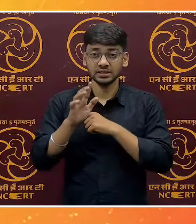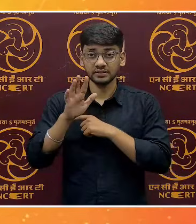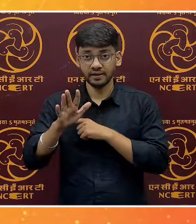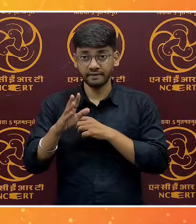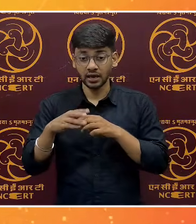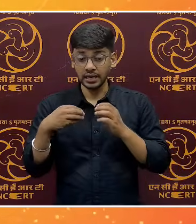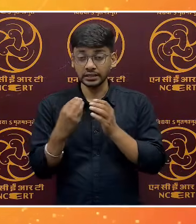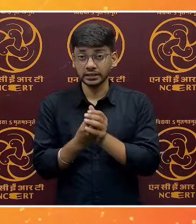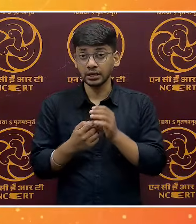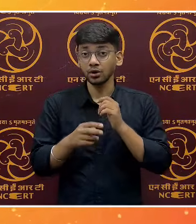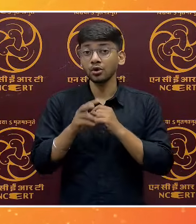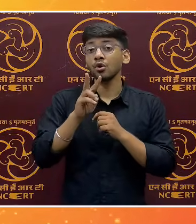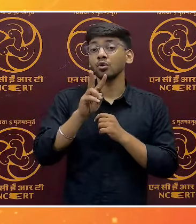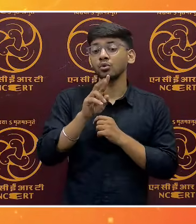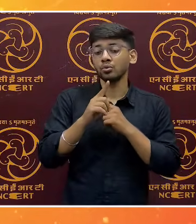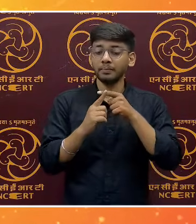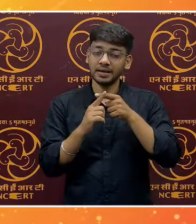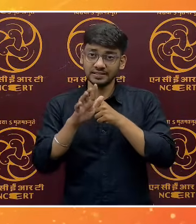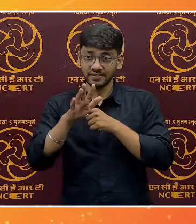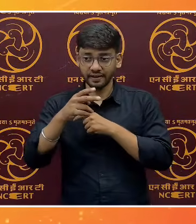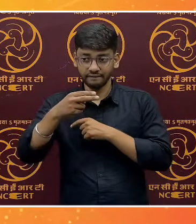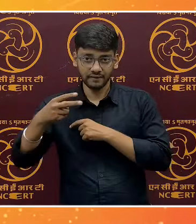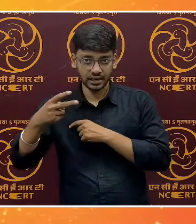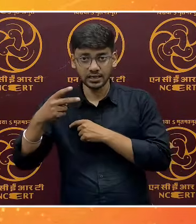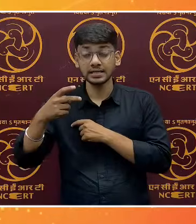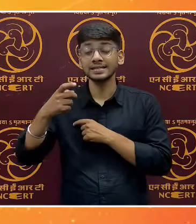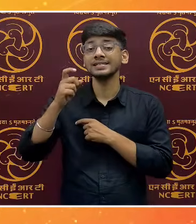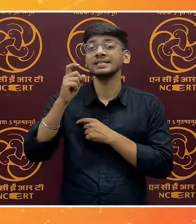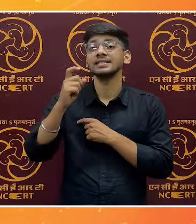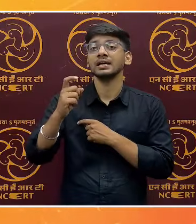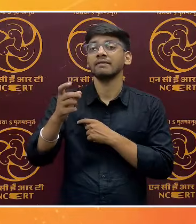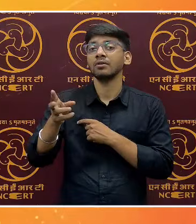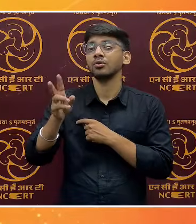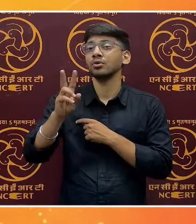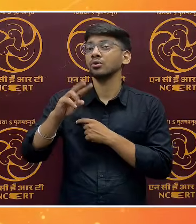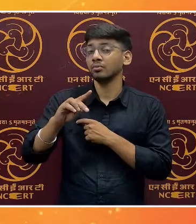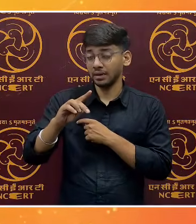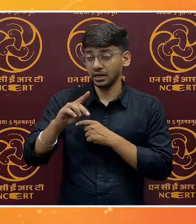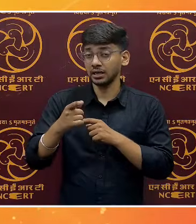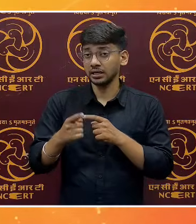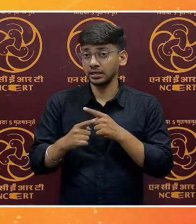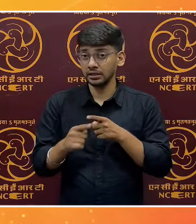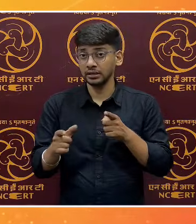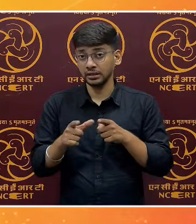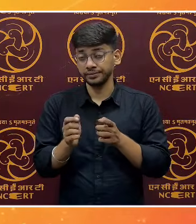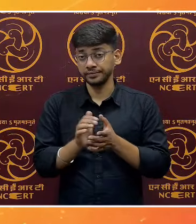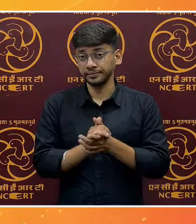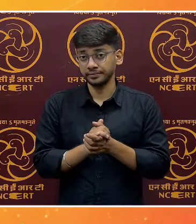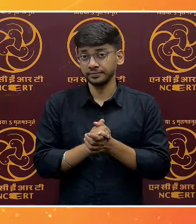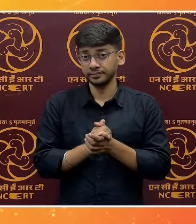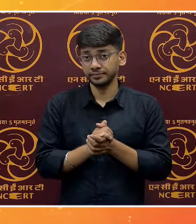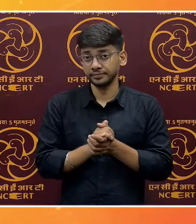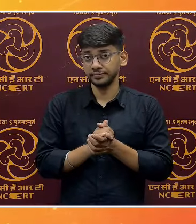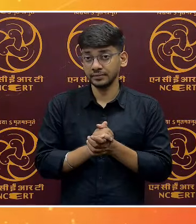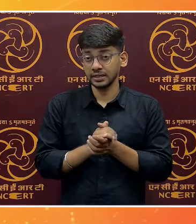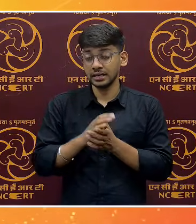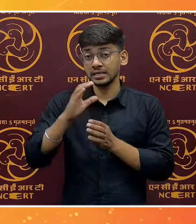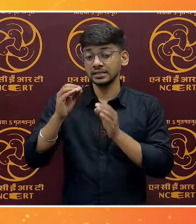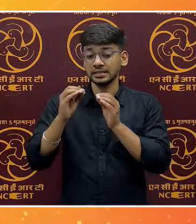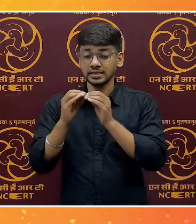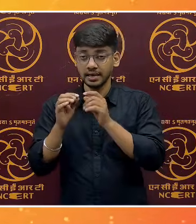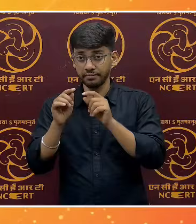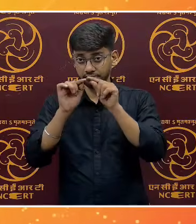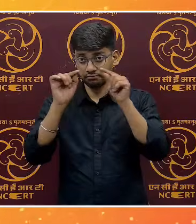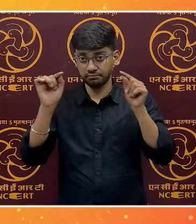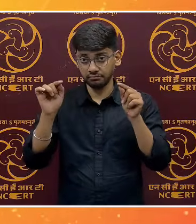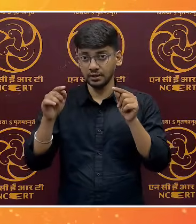total length is 7 centimeter. Again we have to drag this CD line. So we are put it here.